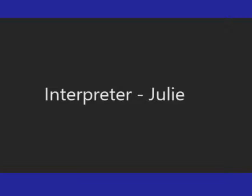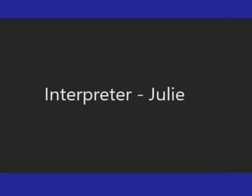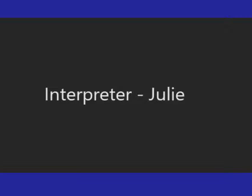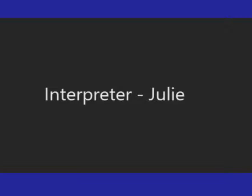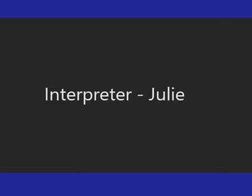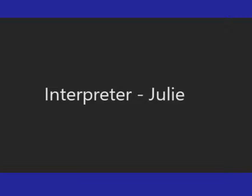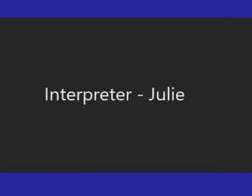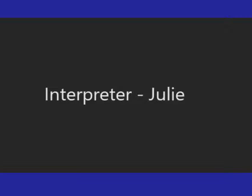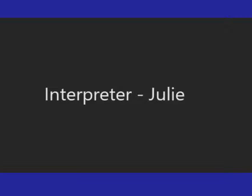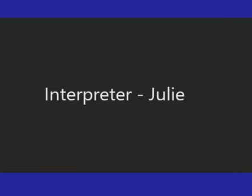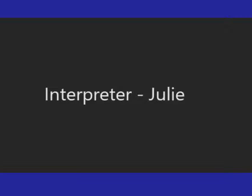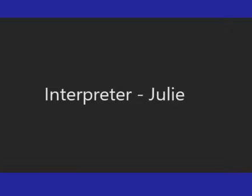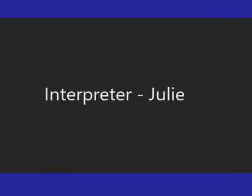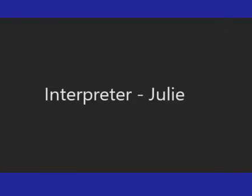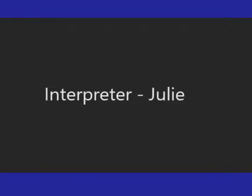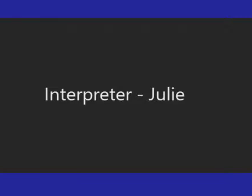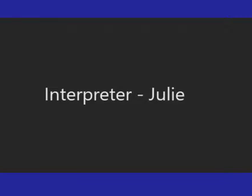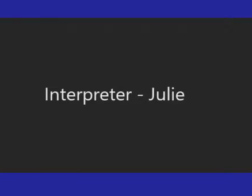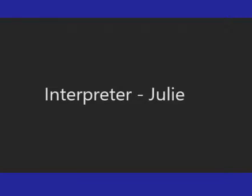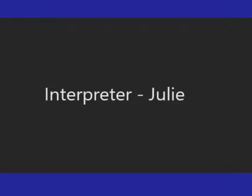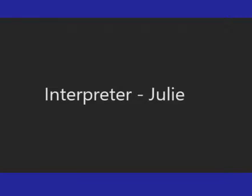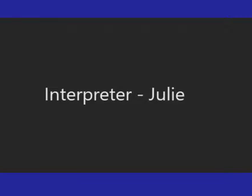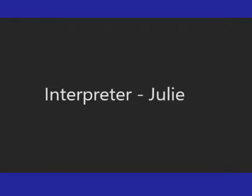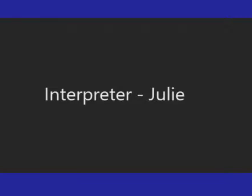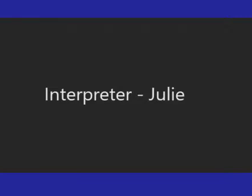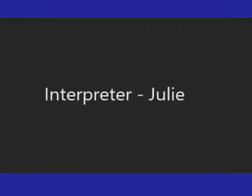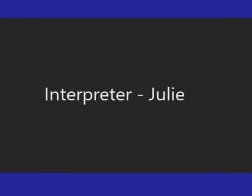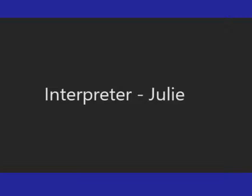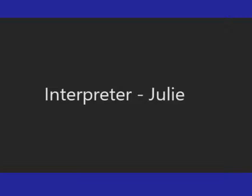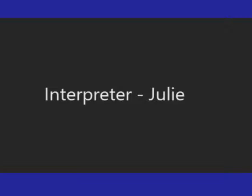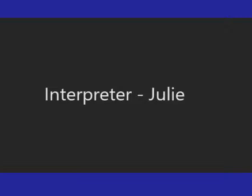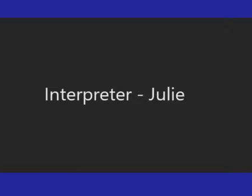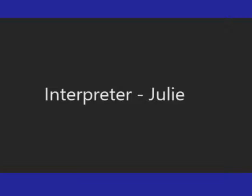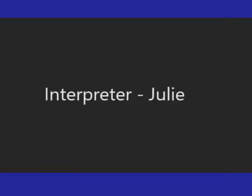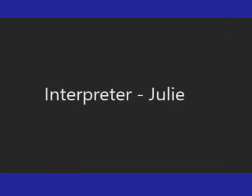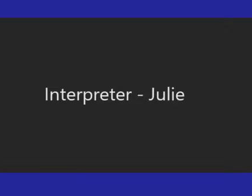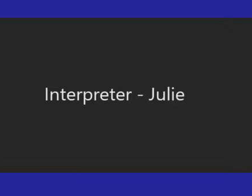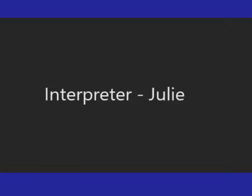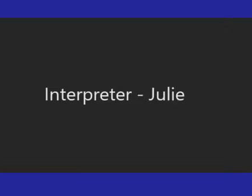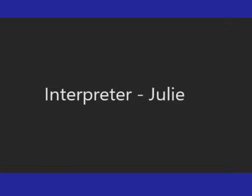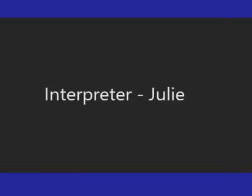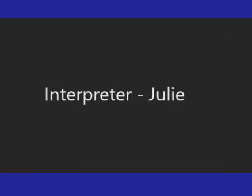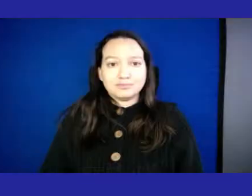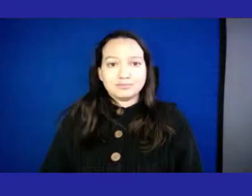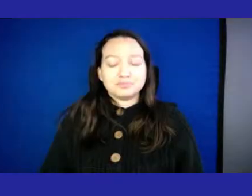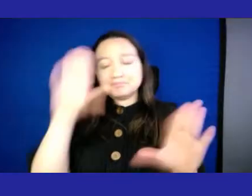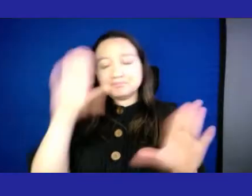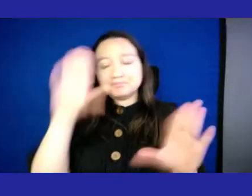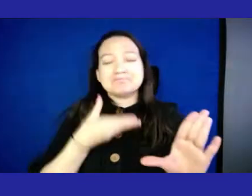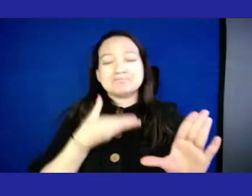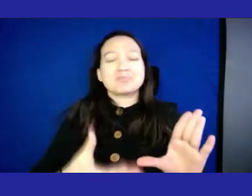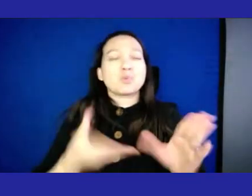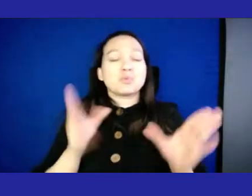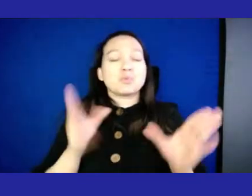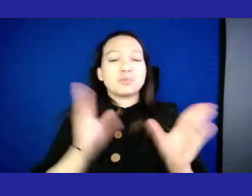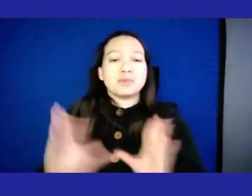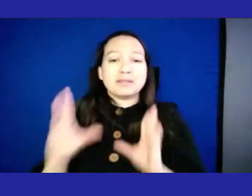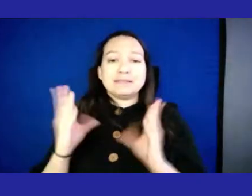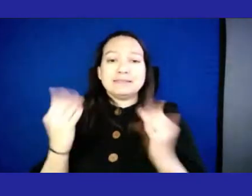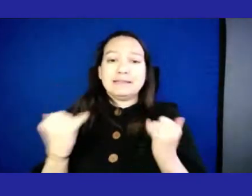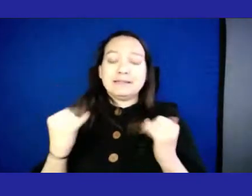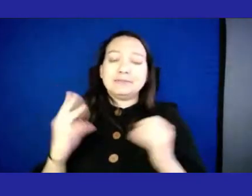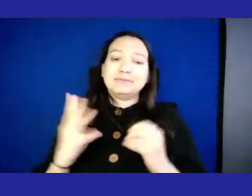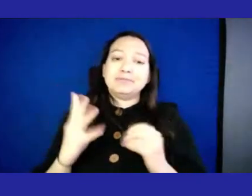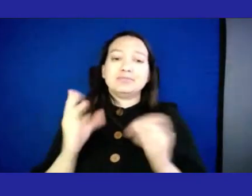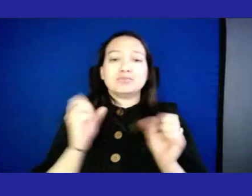So welcome and thank you for joining us today for the meeting of the New York City Health and Hospital Strategic Planning Committee. Today's meeting is officially called to